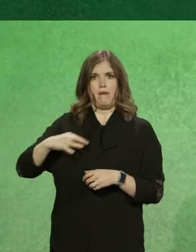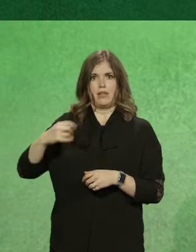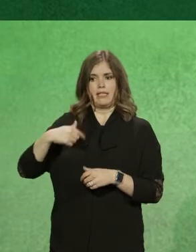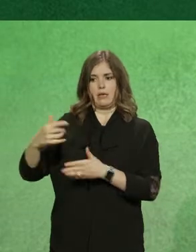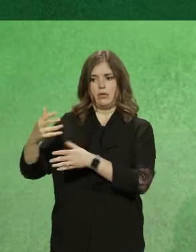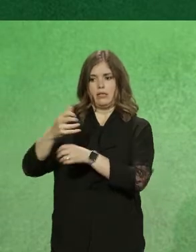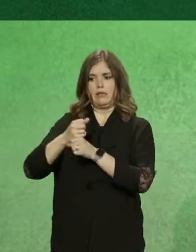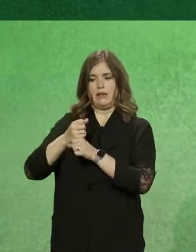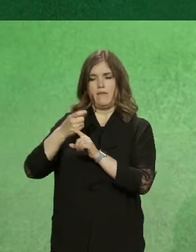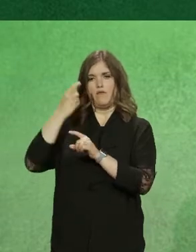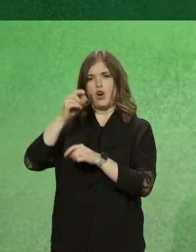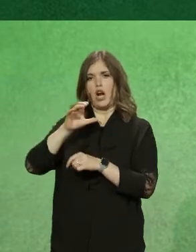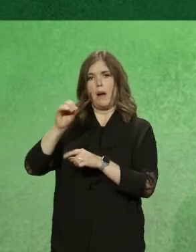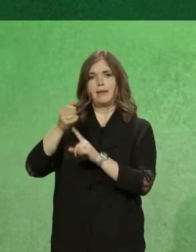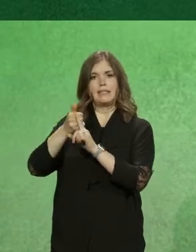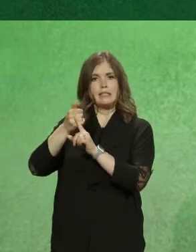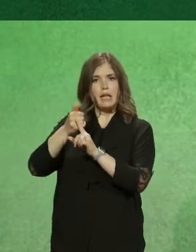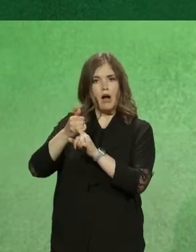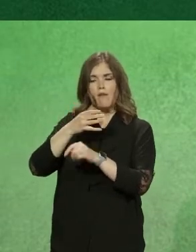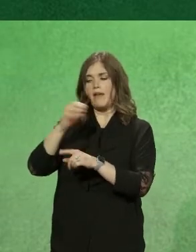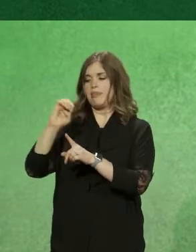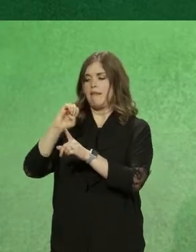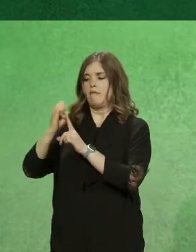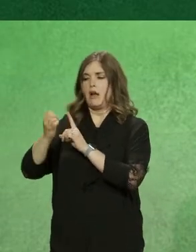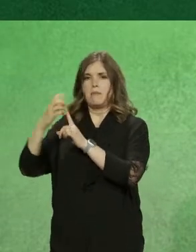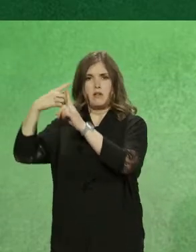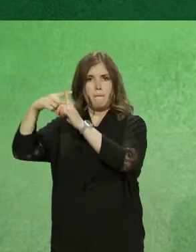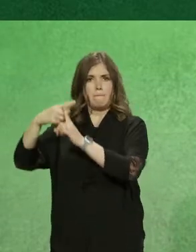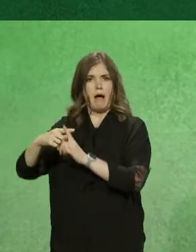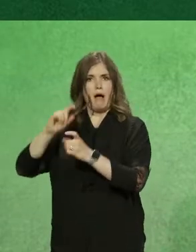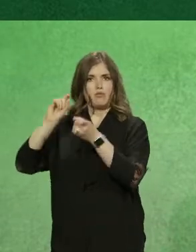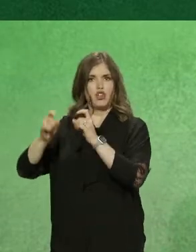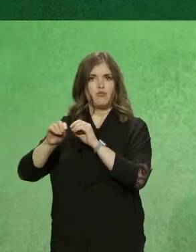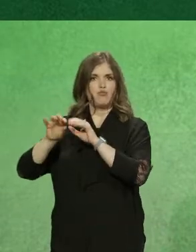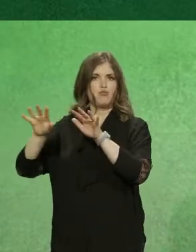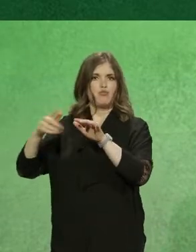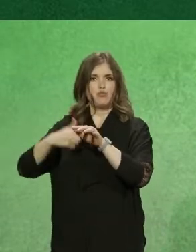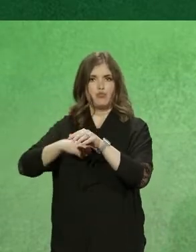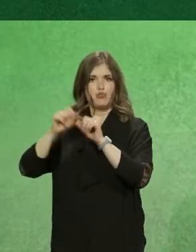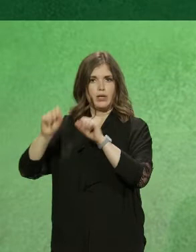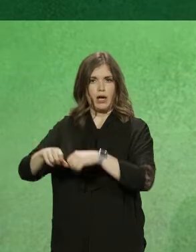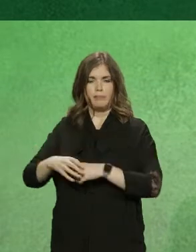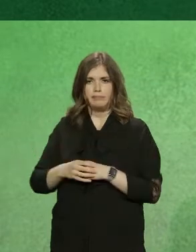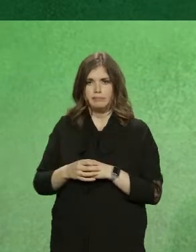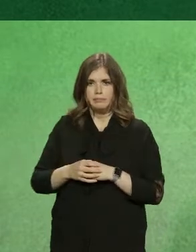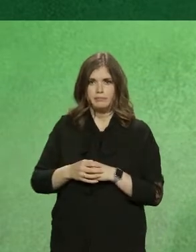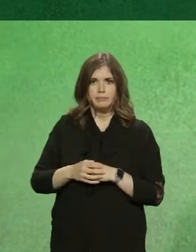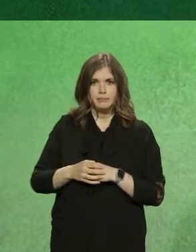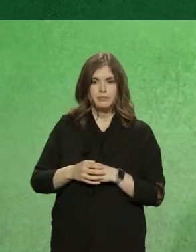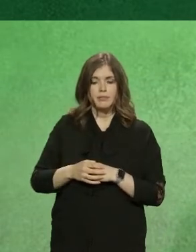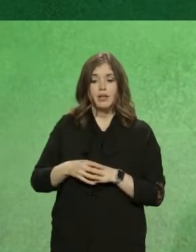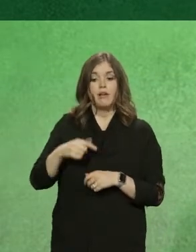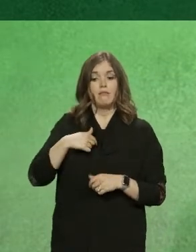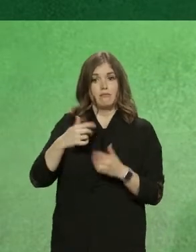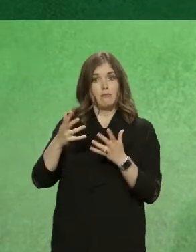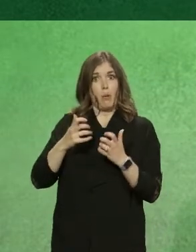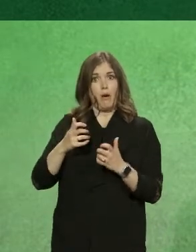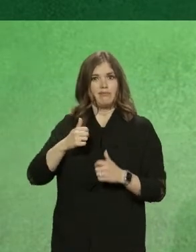the environmental conservation that comes along with the circular economy. Yeah, and being